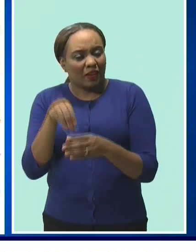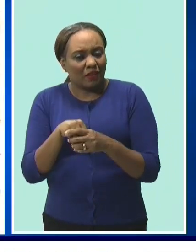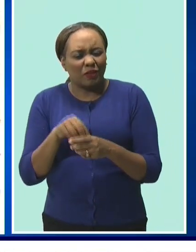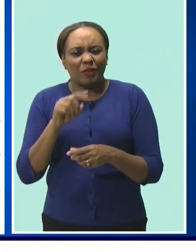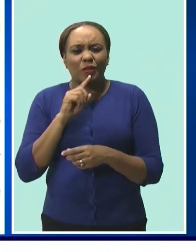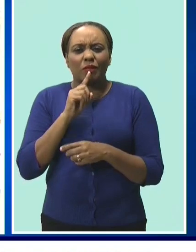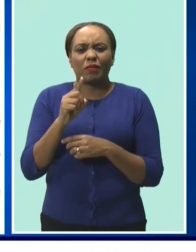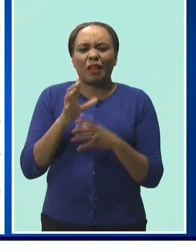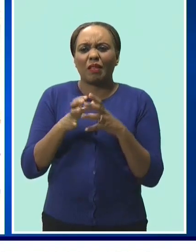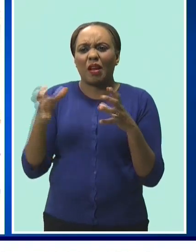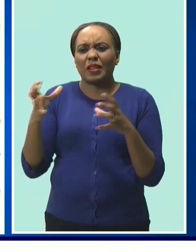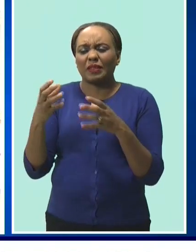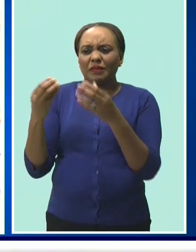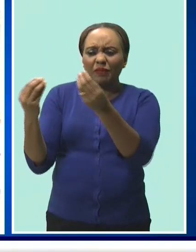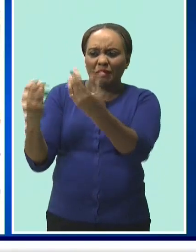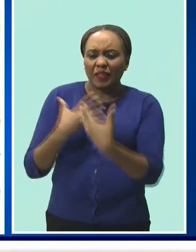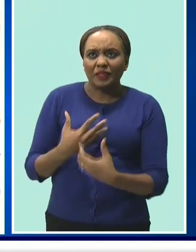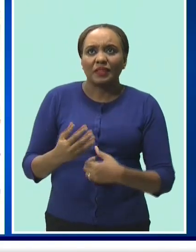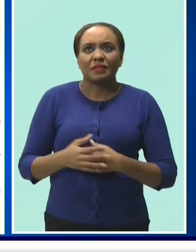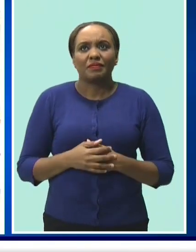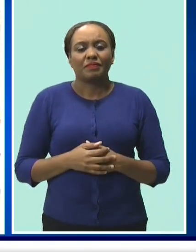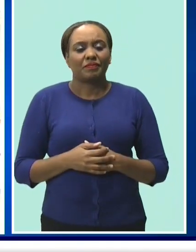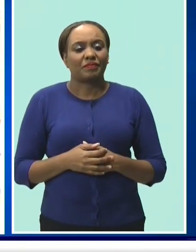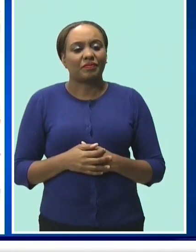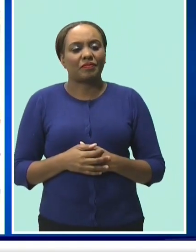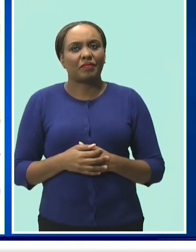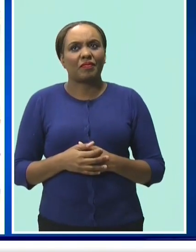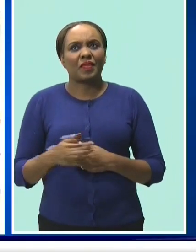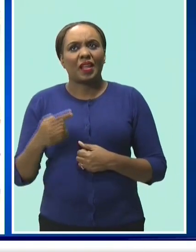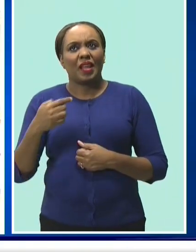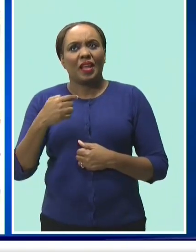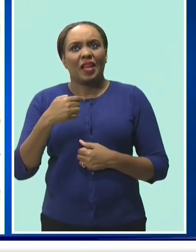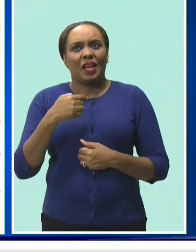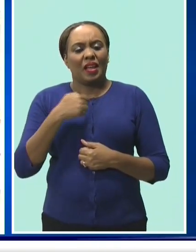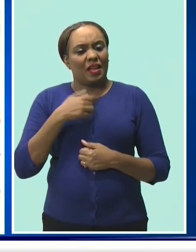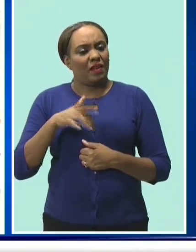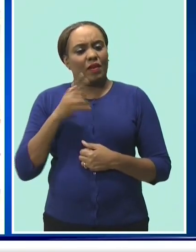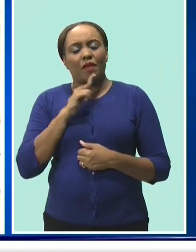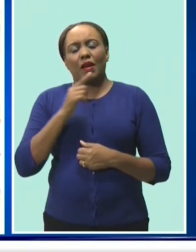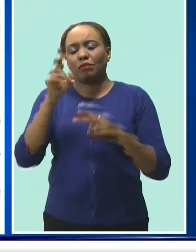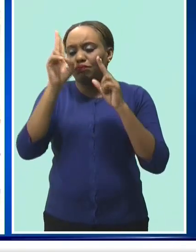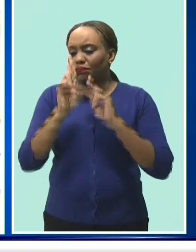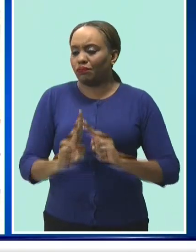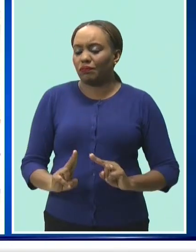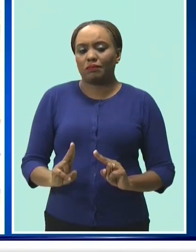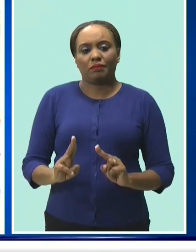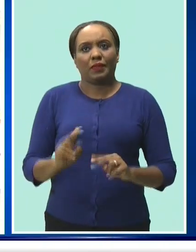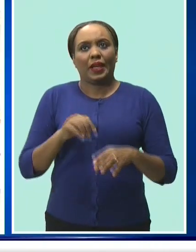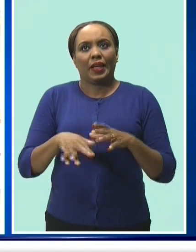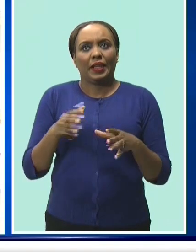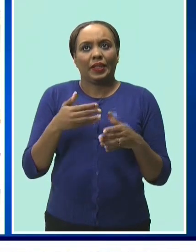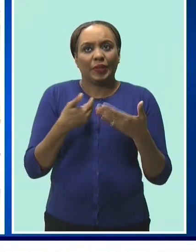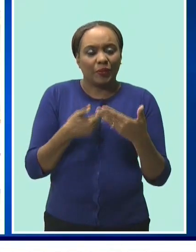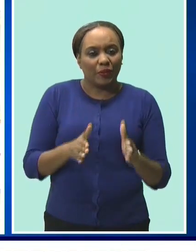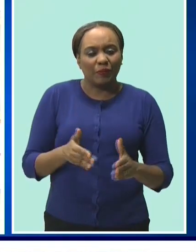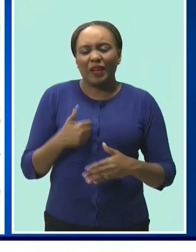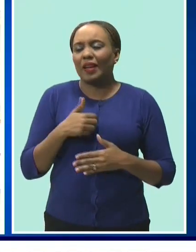informative. I was extremely honored to be in the conference room because I feel like it makes me feel